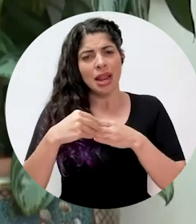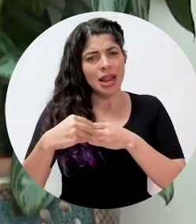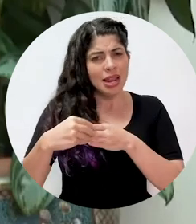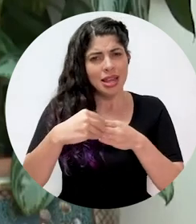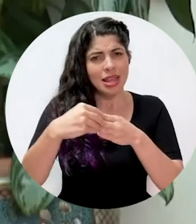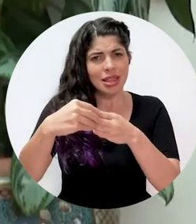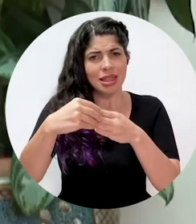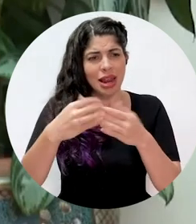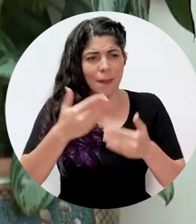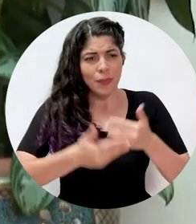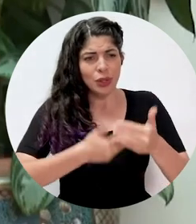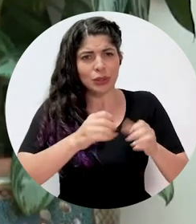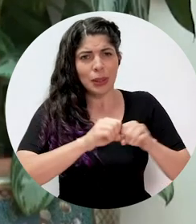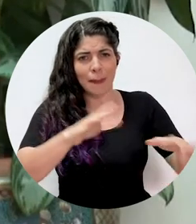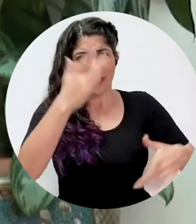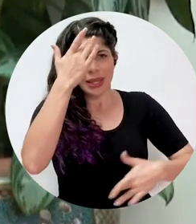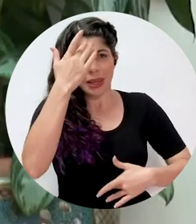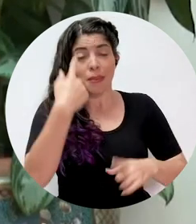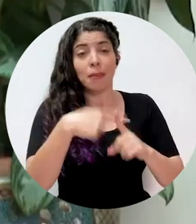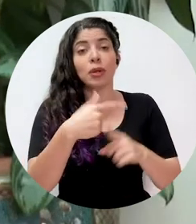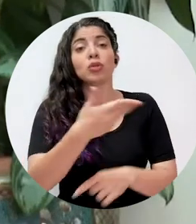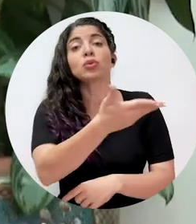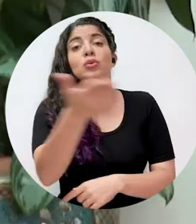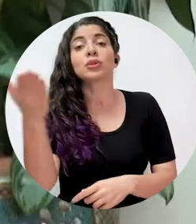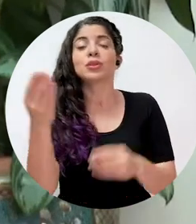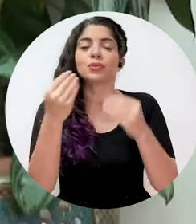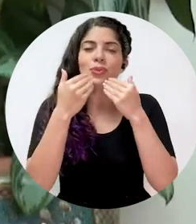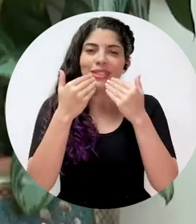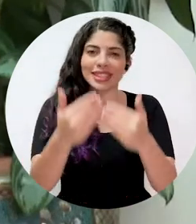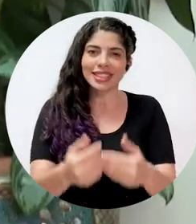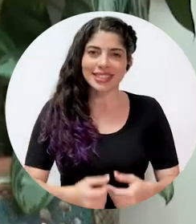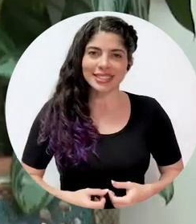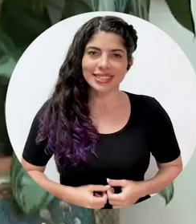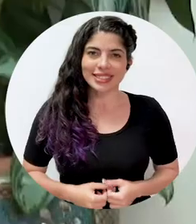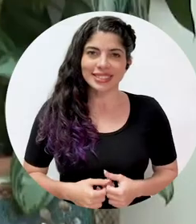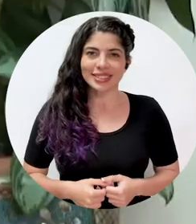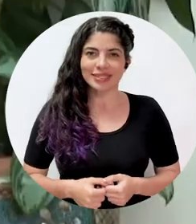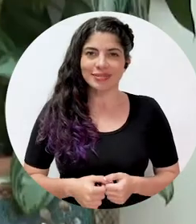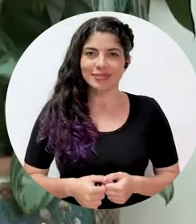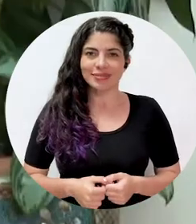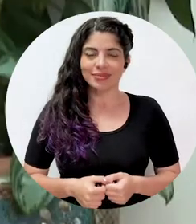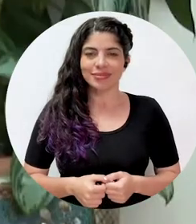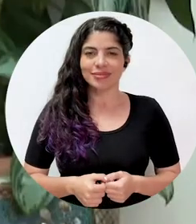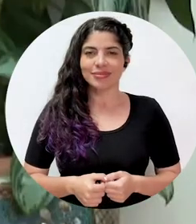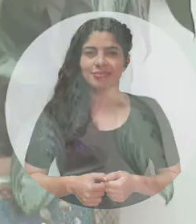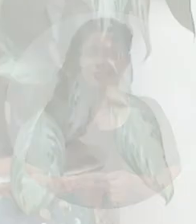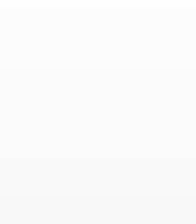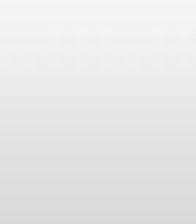lead and to address this pandemic. And to you all, thank you very much.